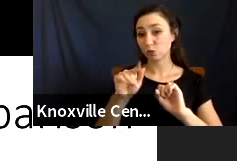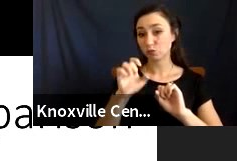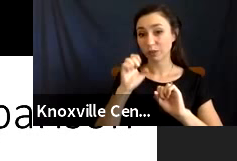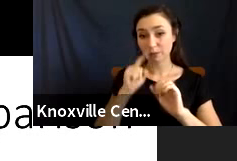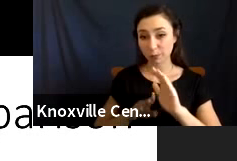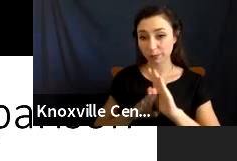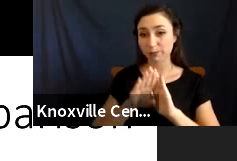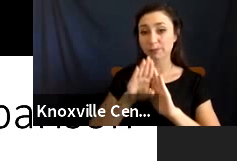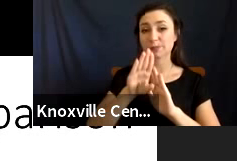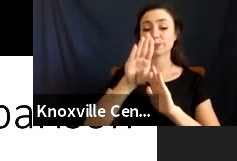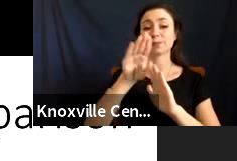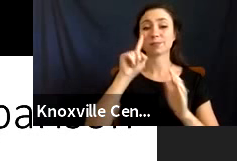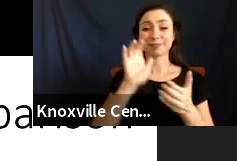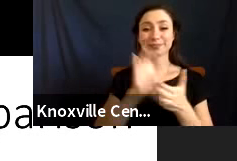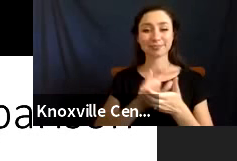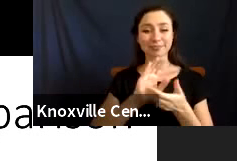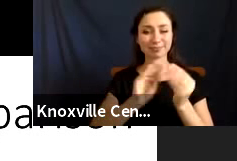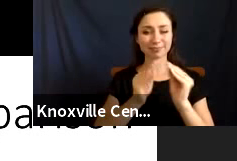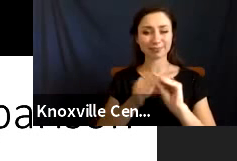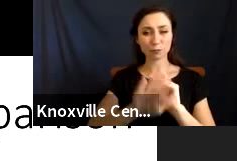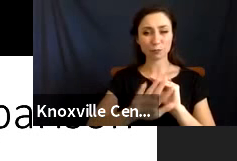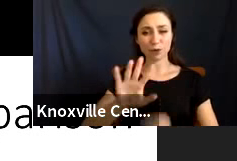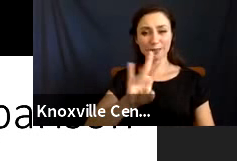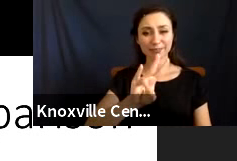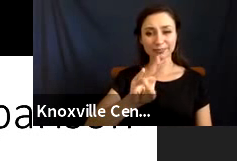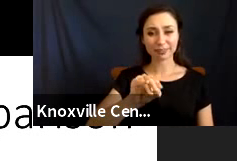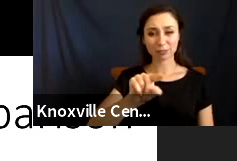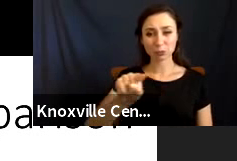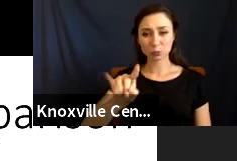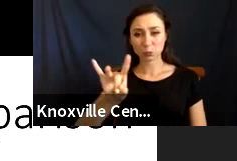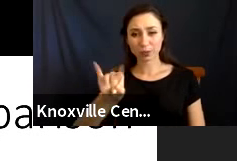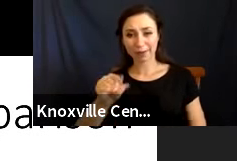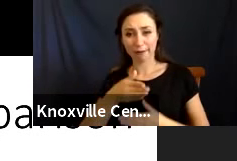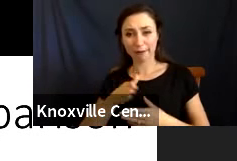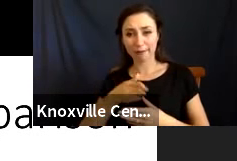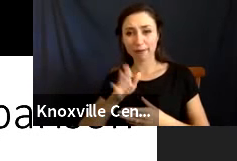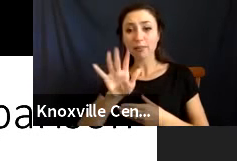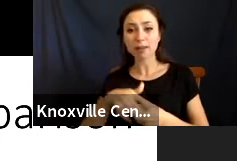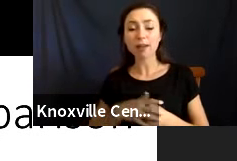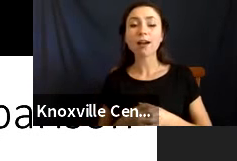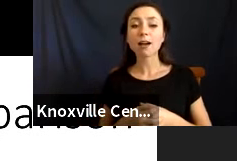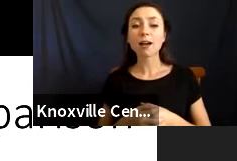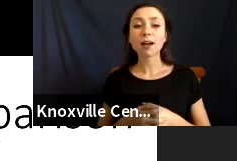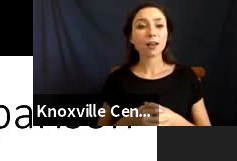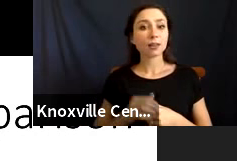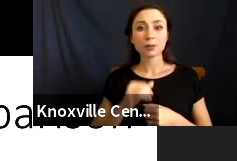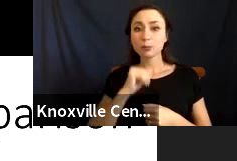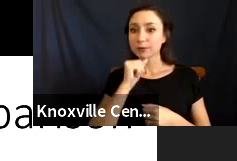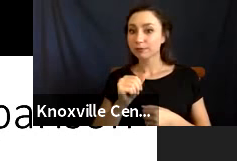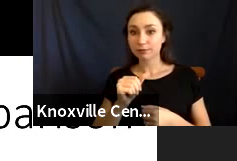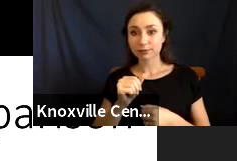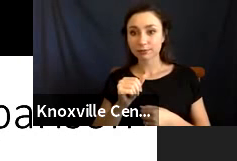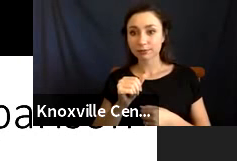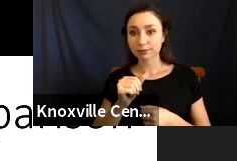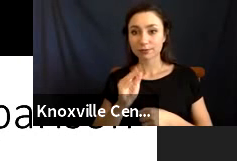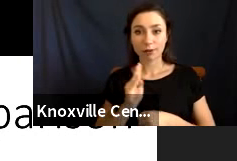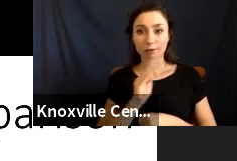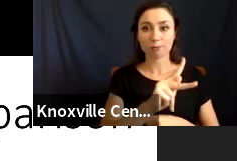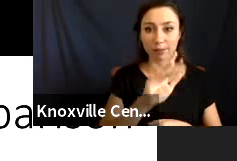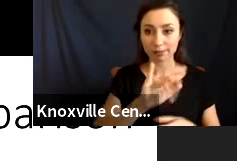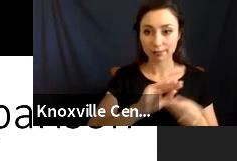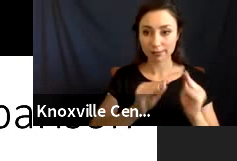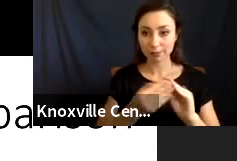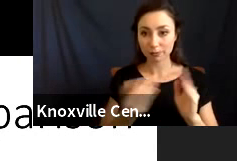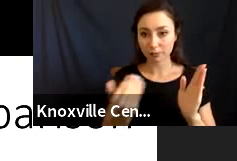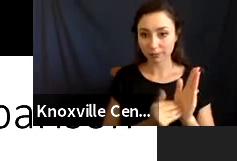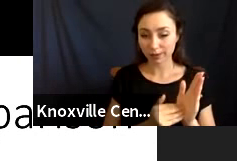I believe that number was in the 70 to 80 range. And so we've not been back to that number. And so part of this is the